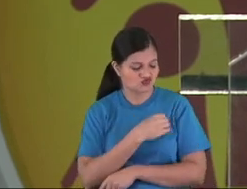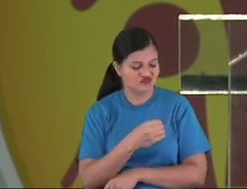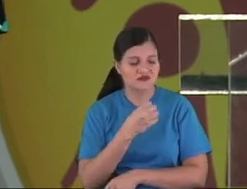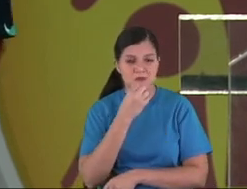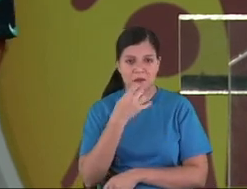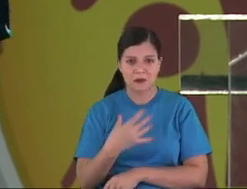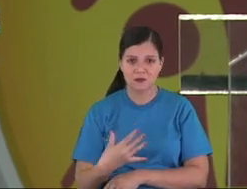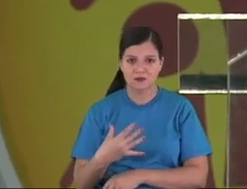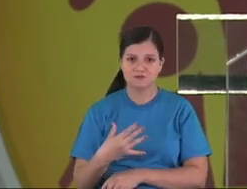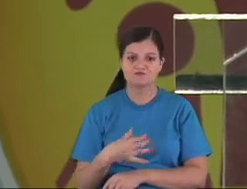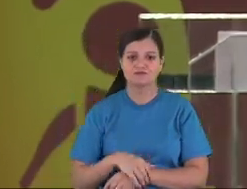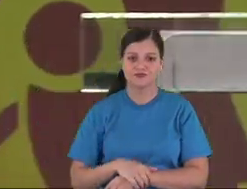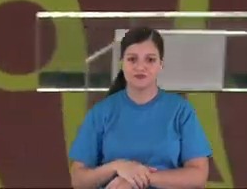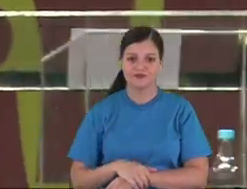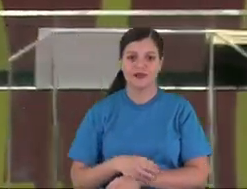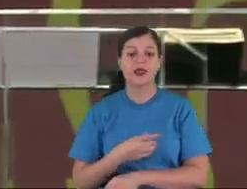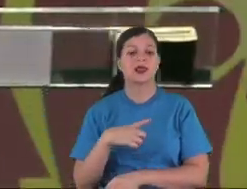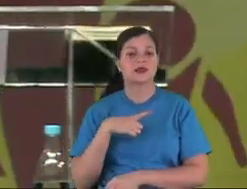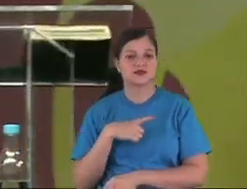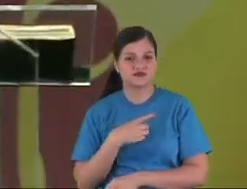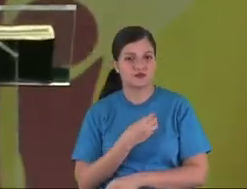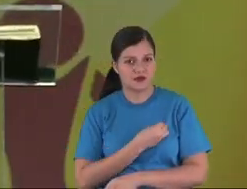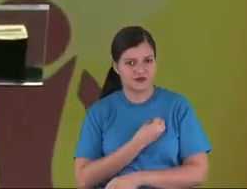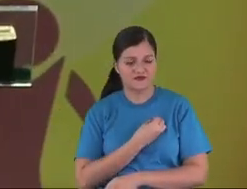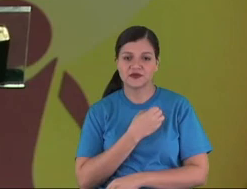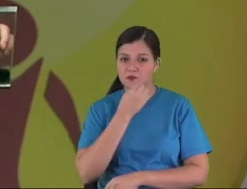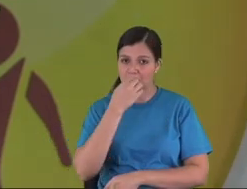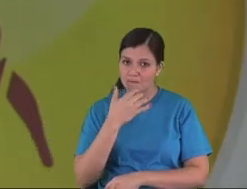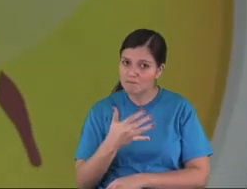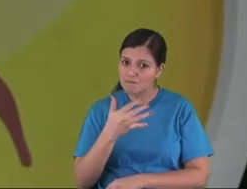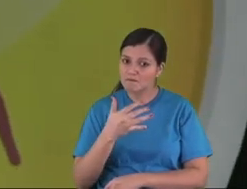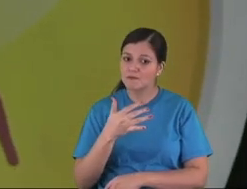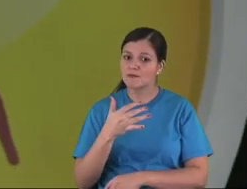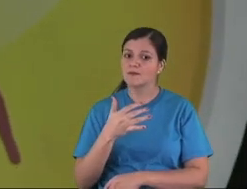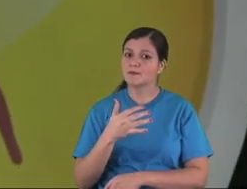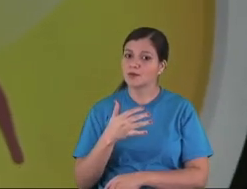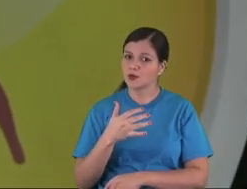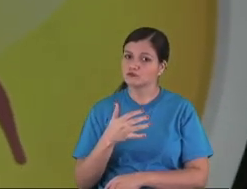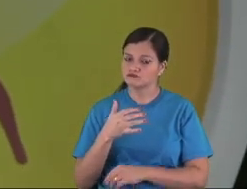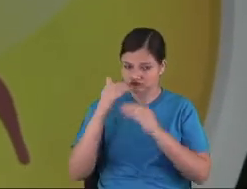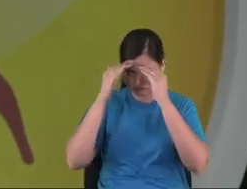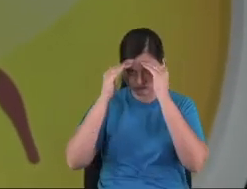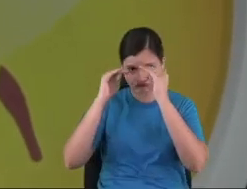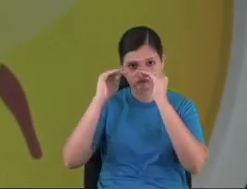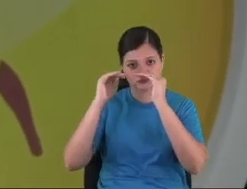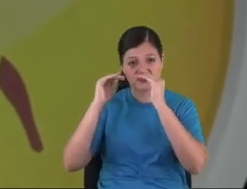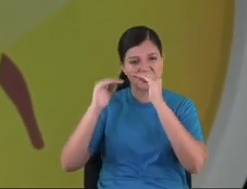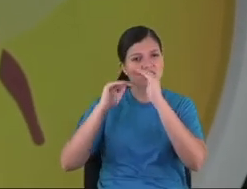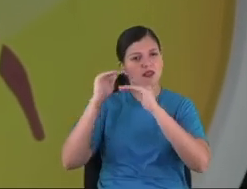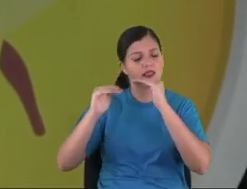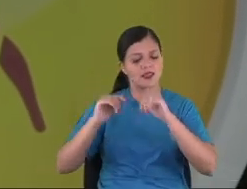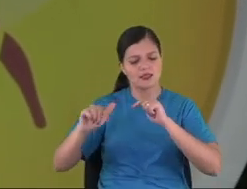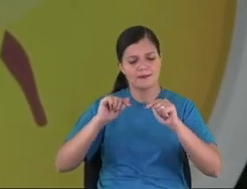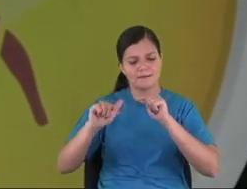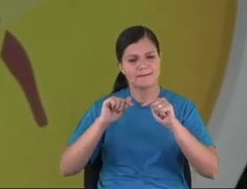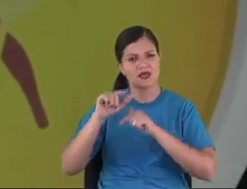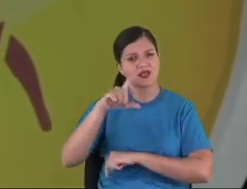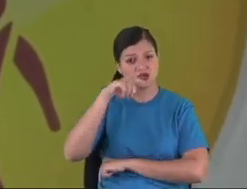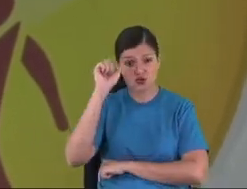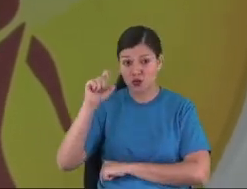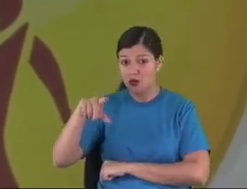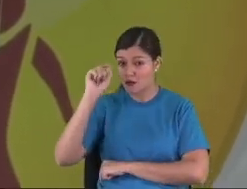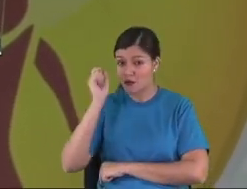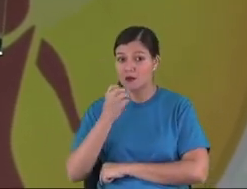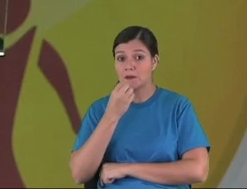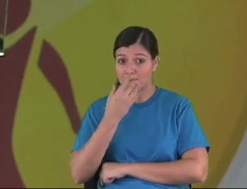and they are not in criminal lives. They have efficient life and productive lives. You need to